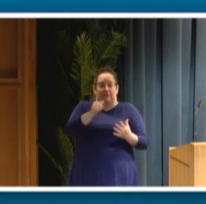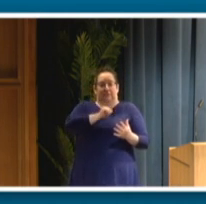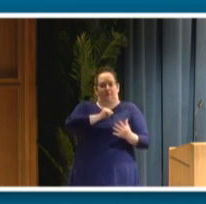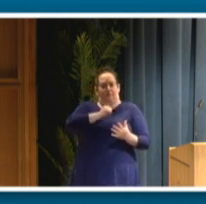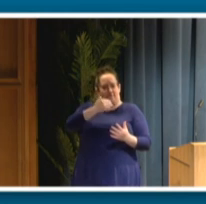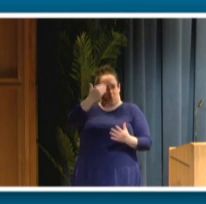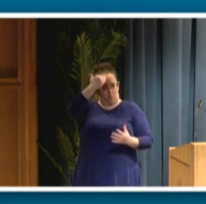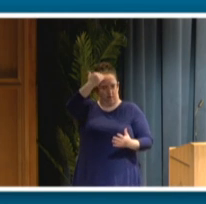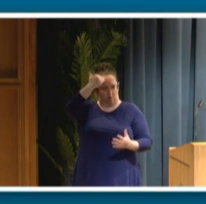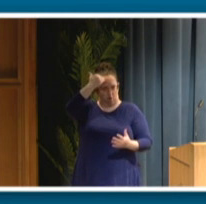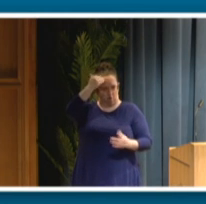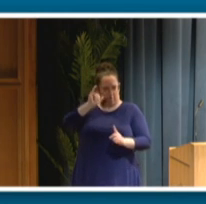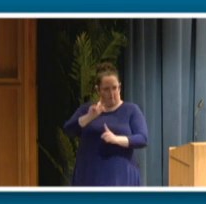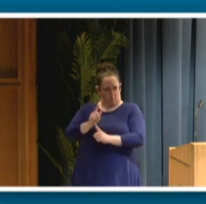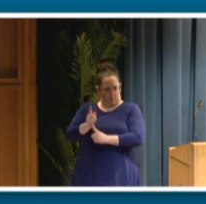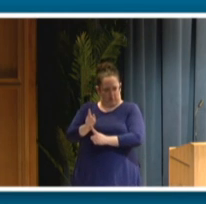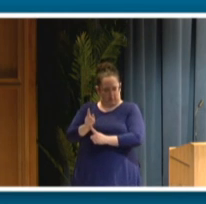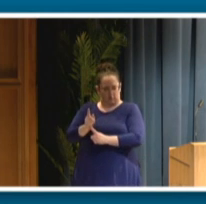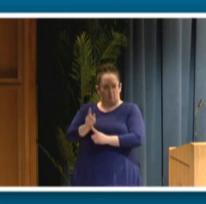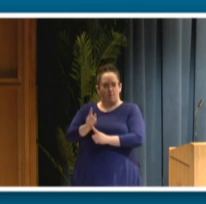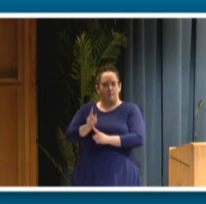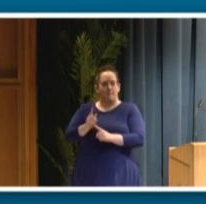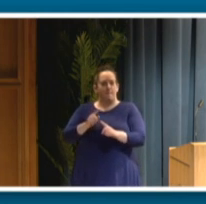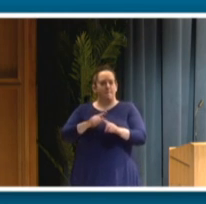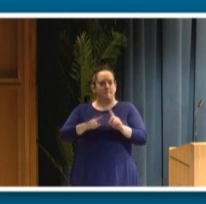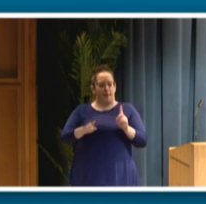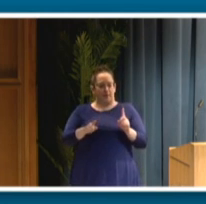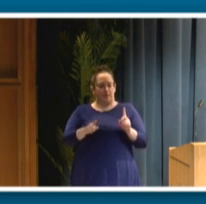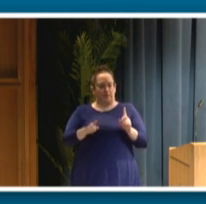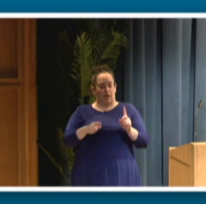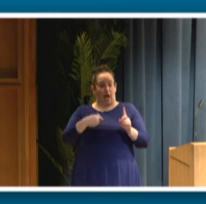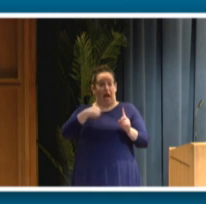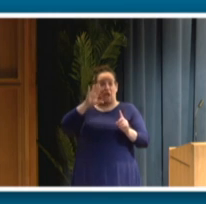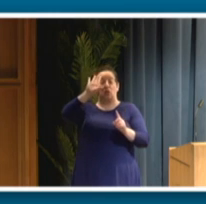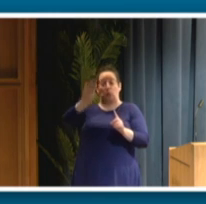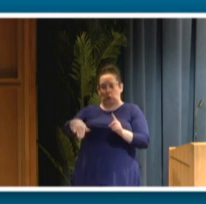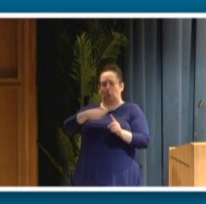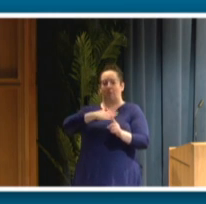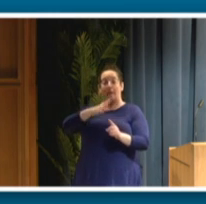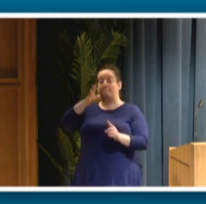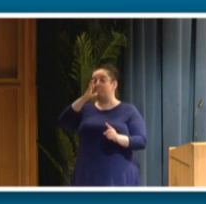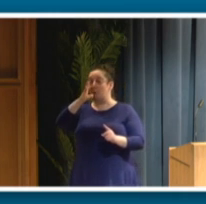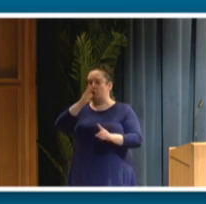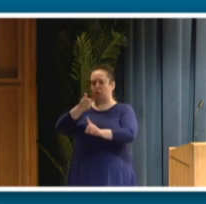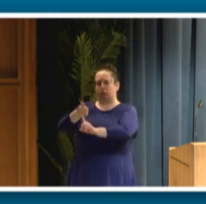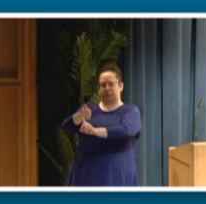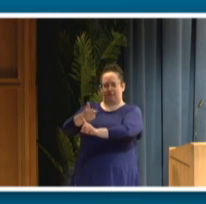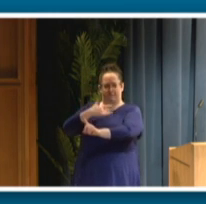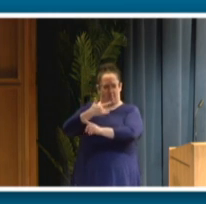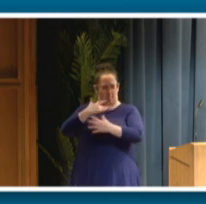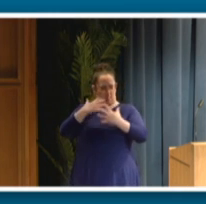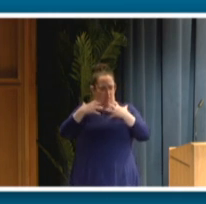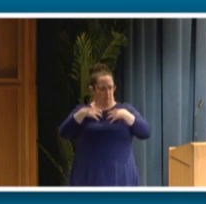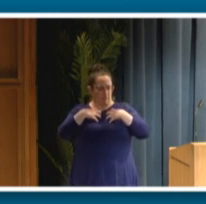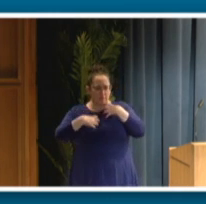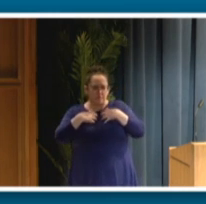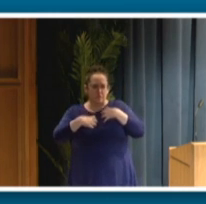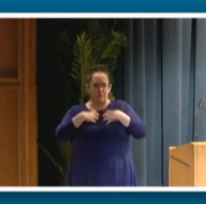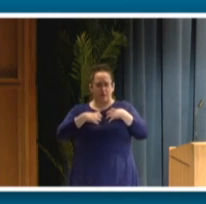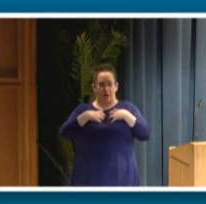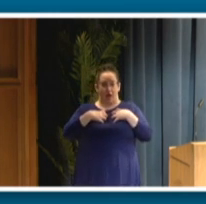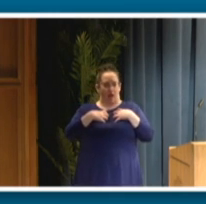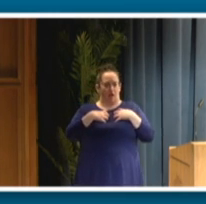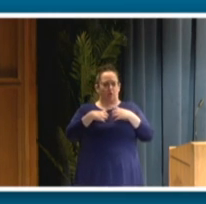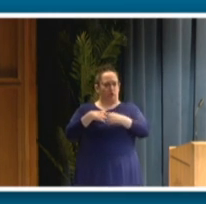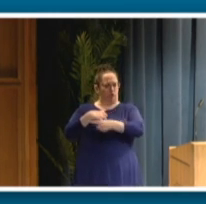did understand was that I didn't like the way it made me feel to know my mother was feeling bad. Oh. And it's the first time that I was hearing my mother broken.